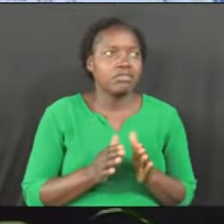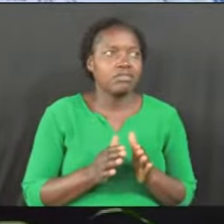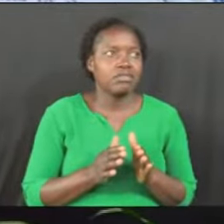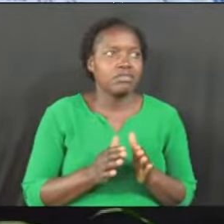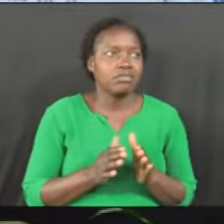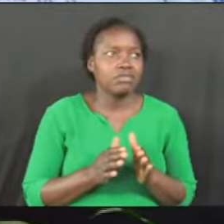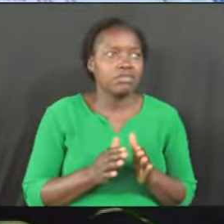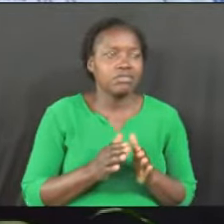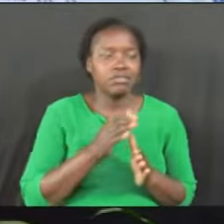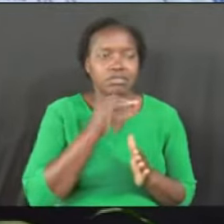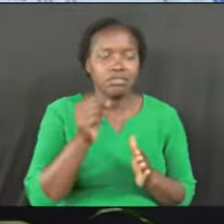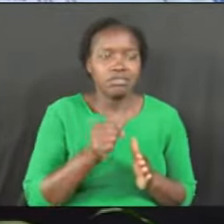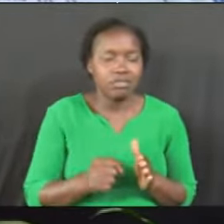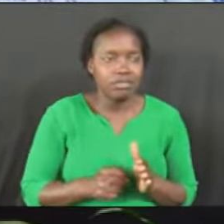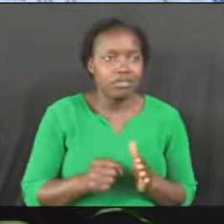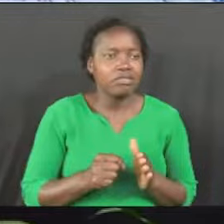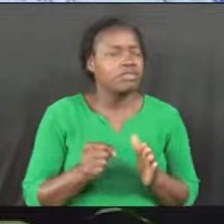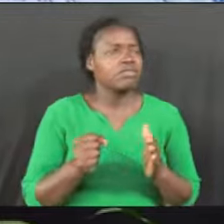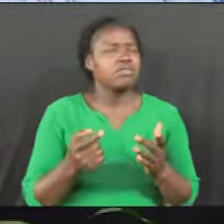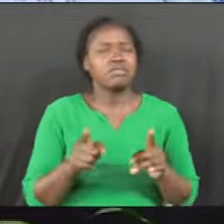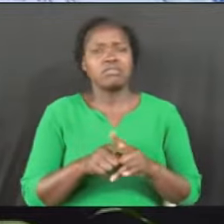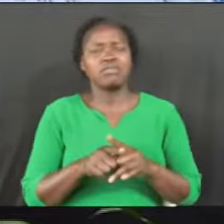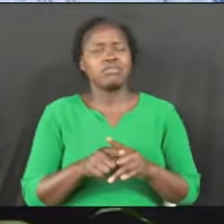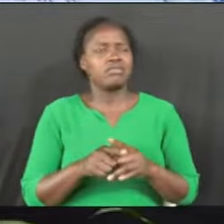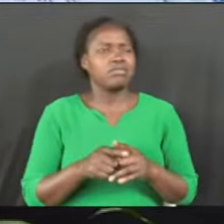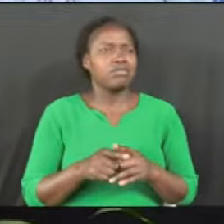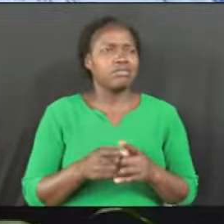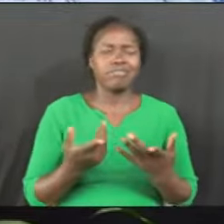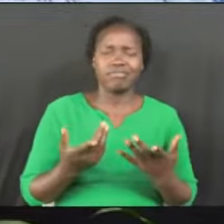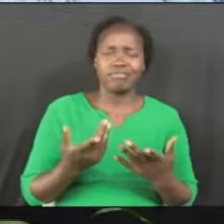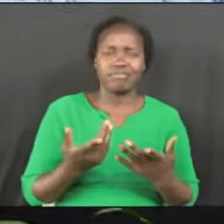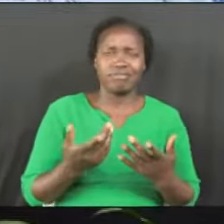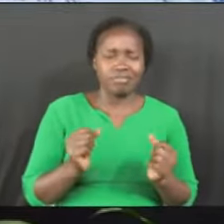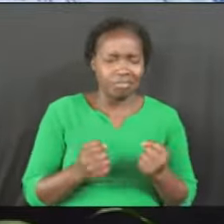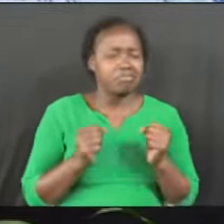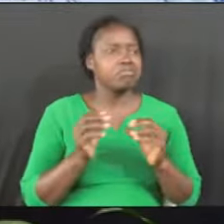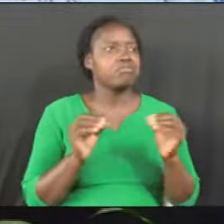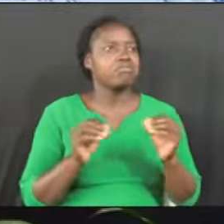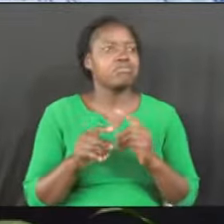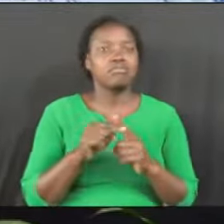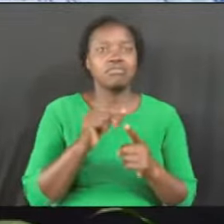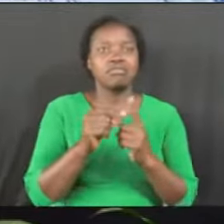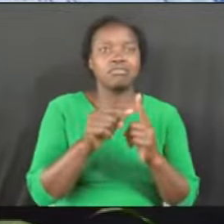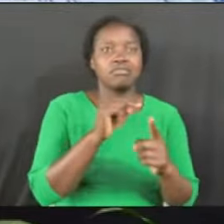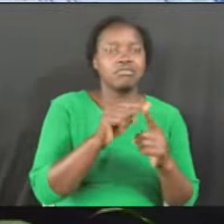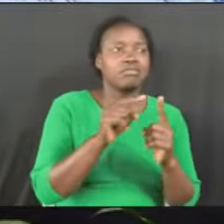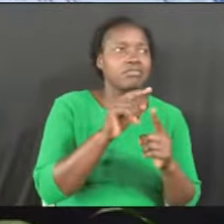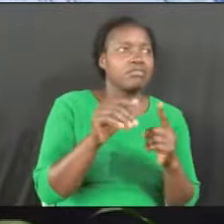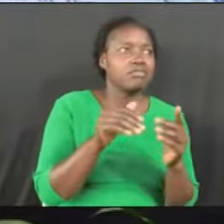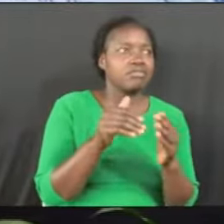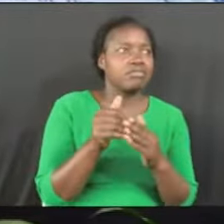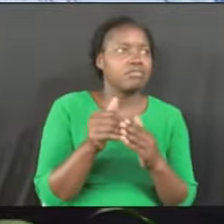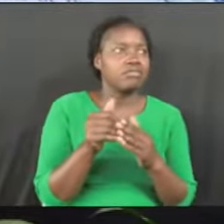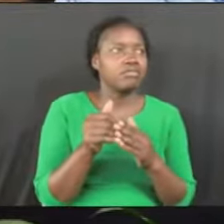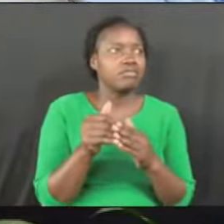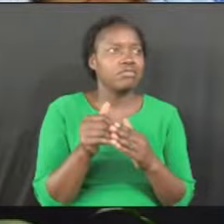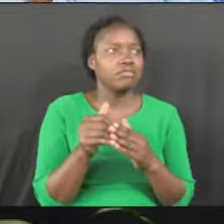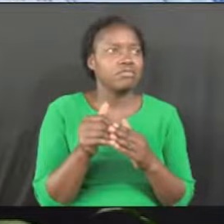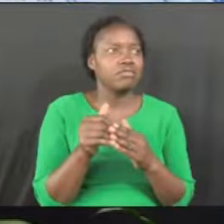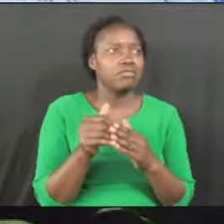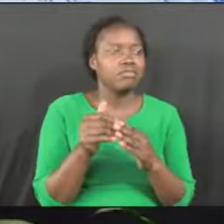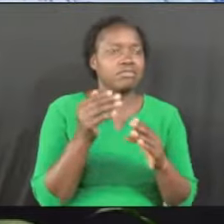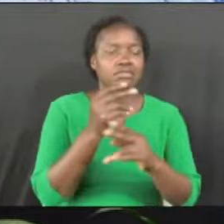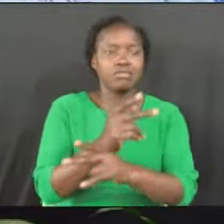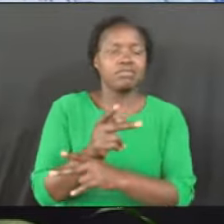His grandfather was insecure. You know what he did. He killed all those boys to